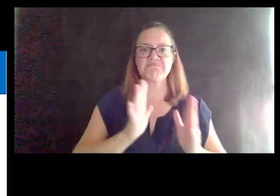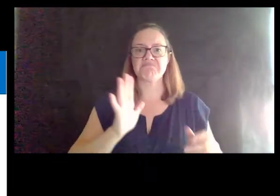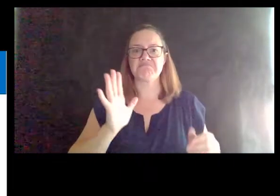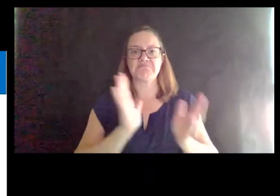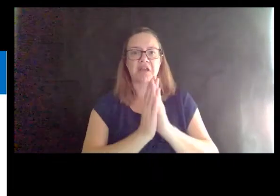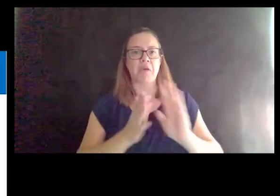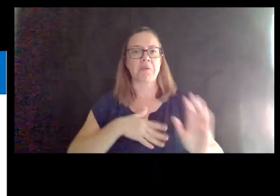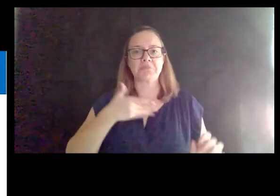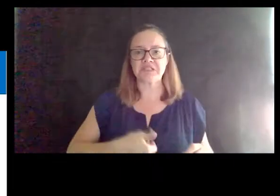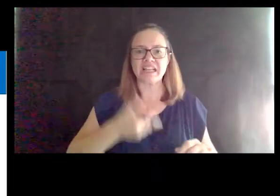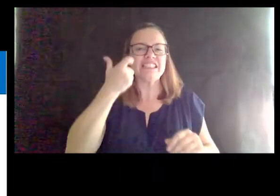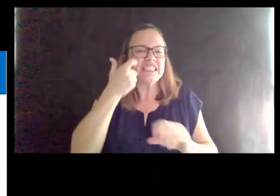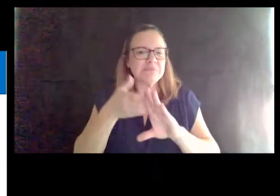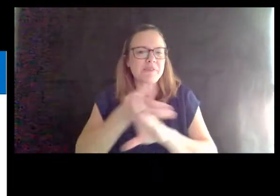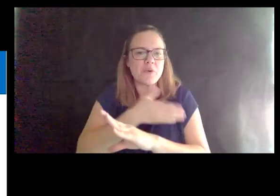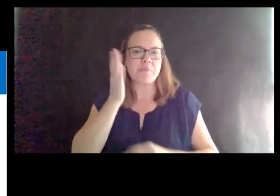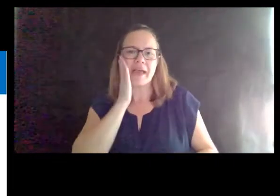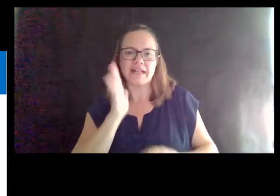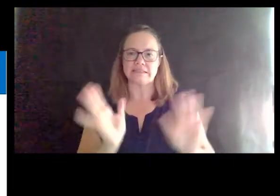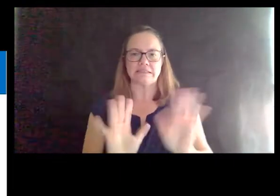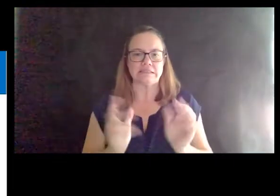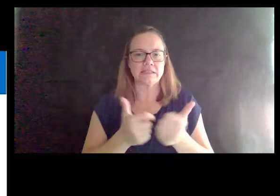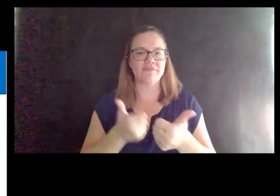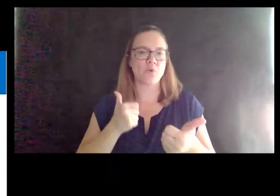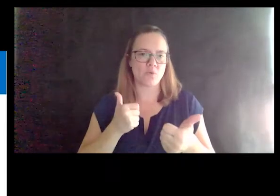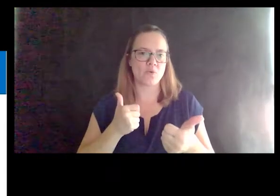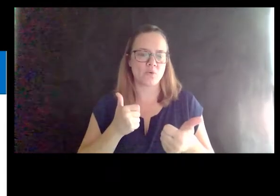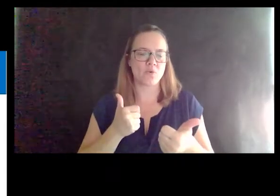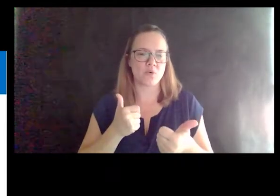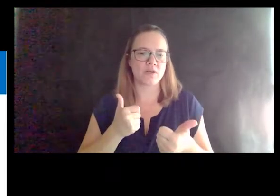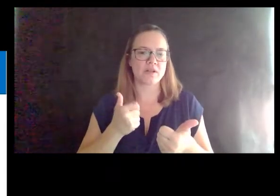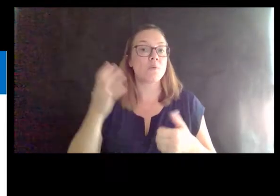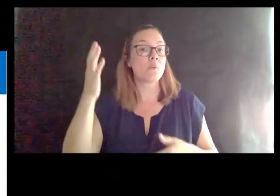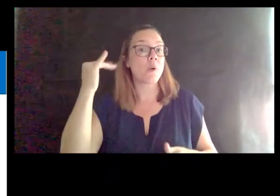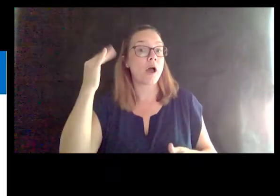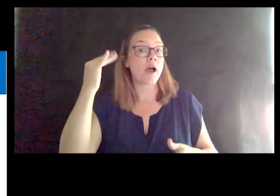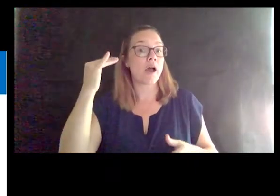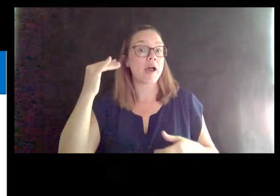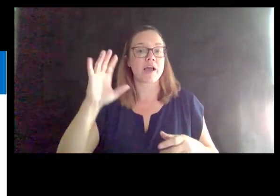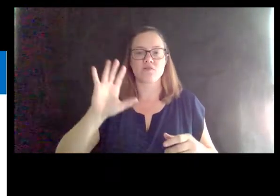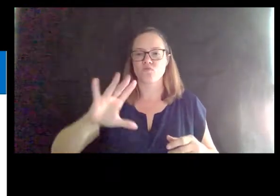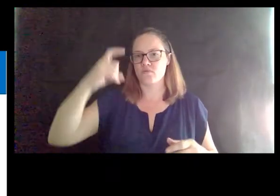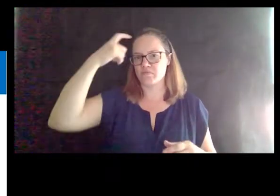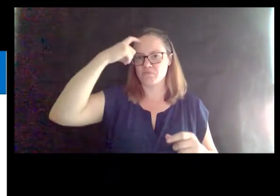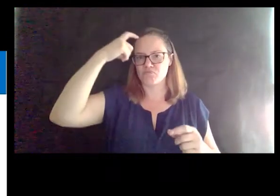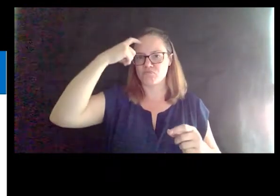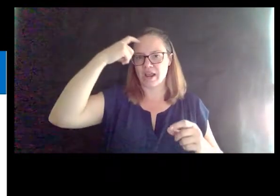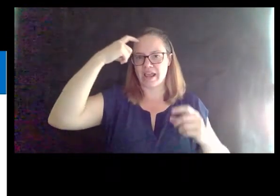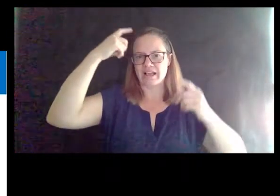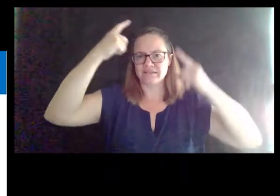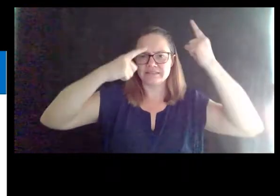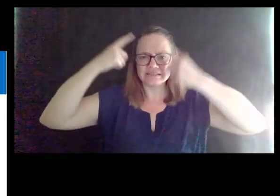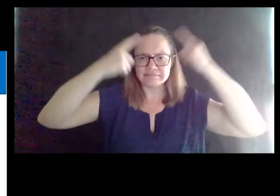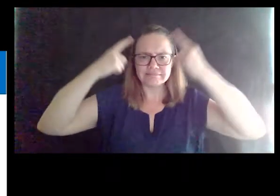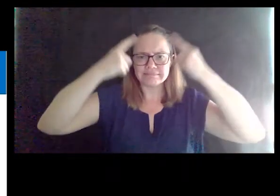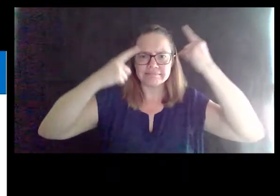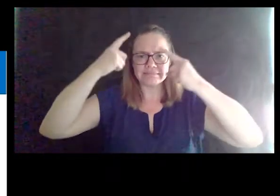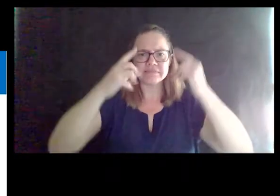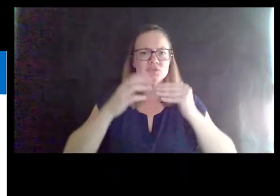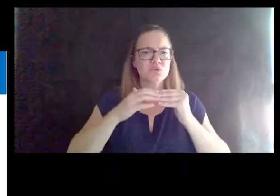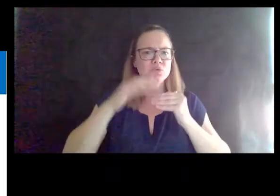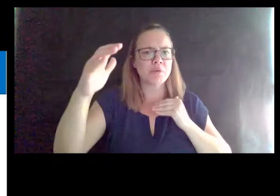upsetting to us is going to kind of stimulate that brainwave and that thought process.